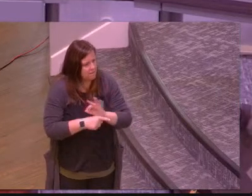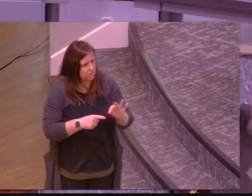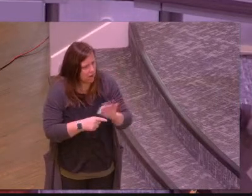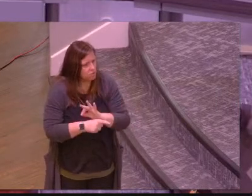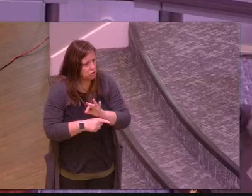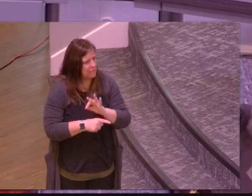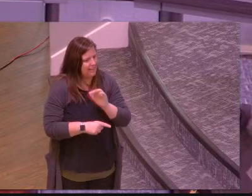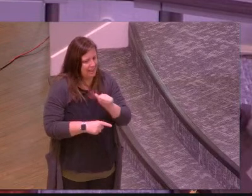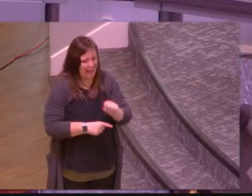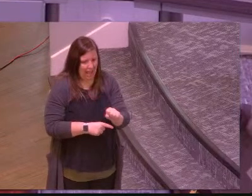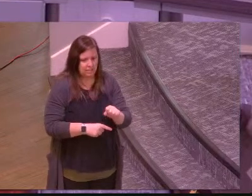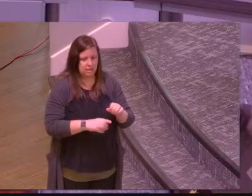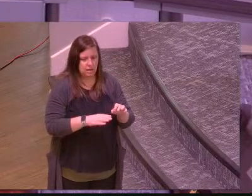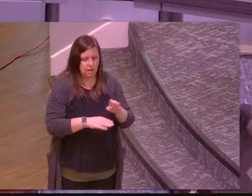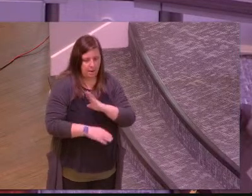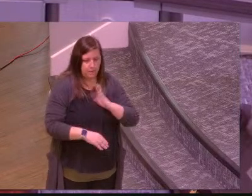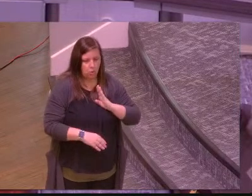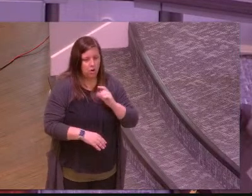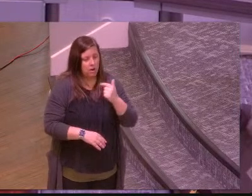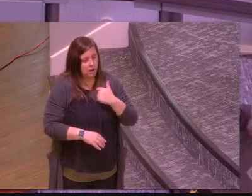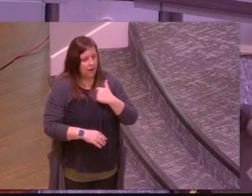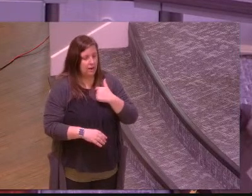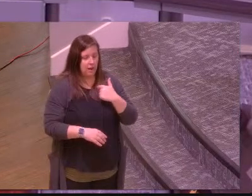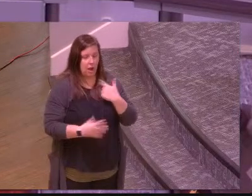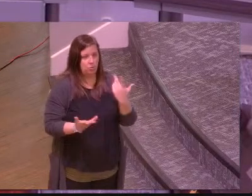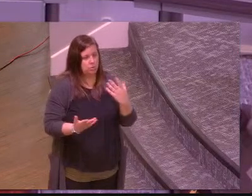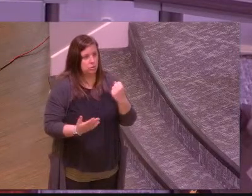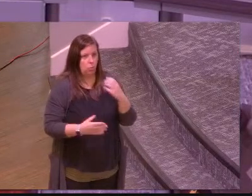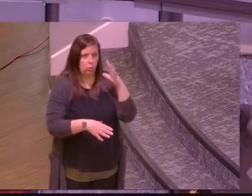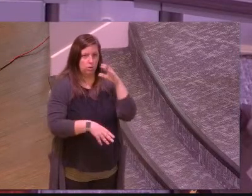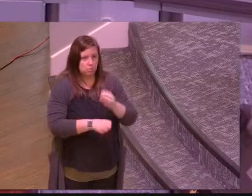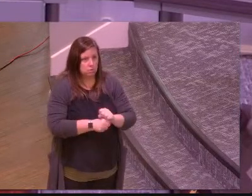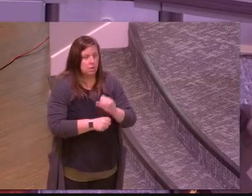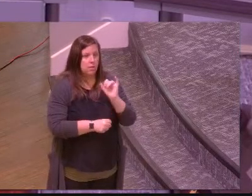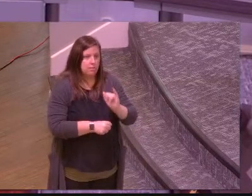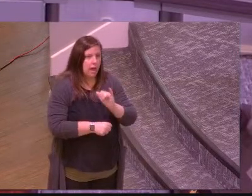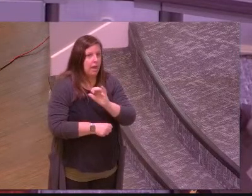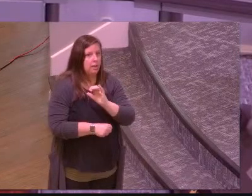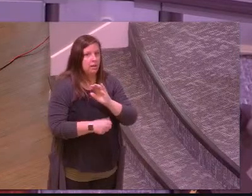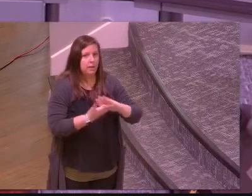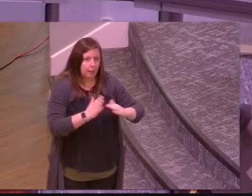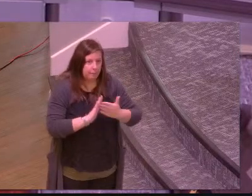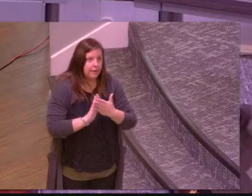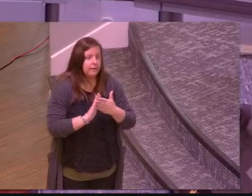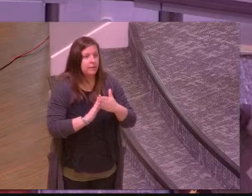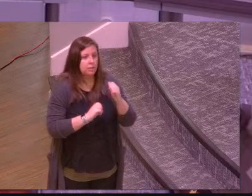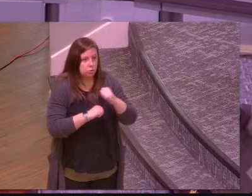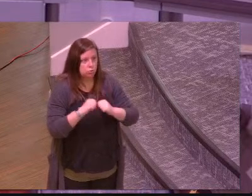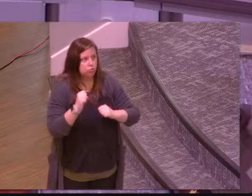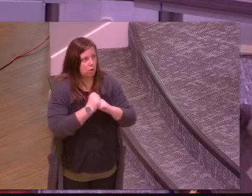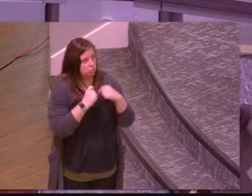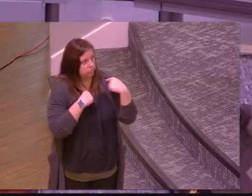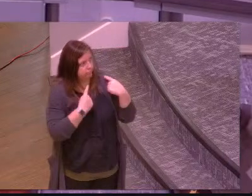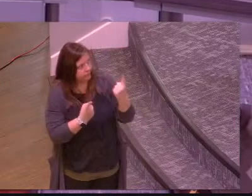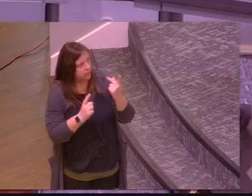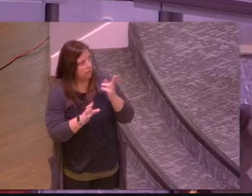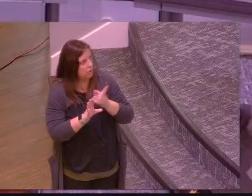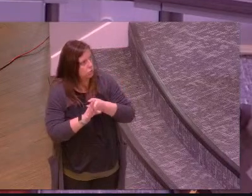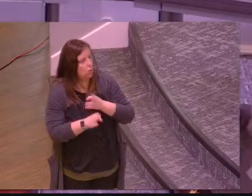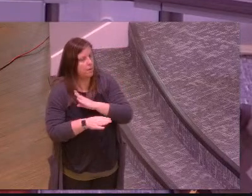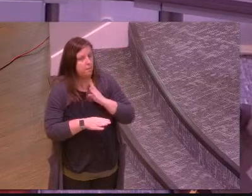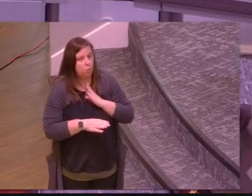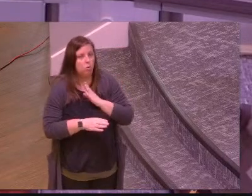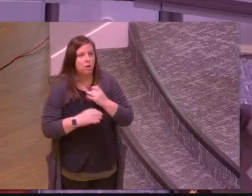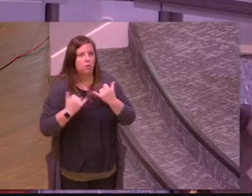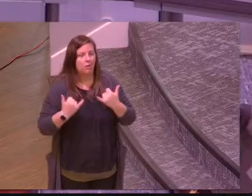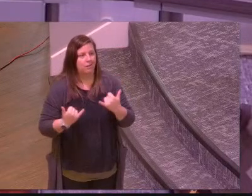to that committee structure since I've been on the board, I'm really feeling an absence of that filter to